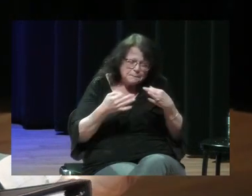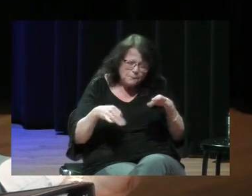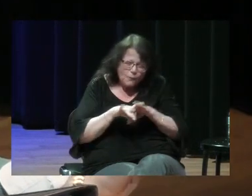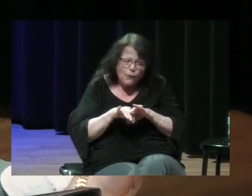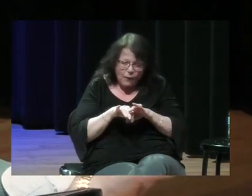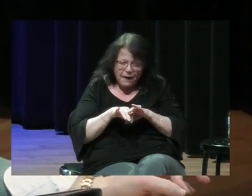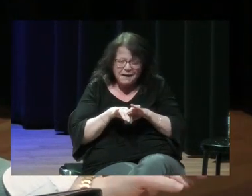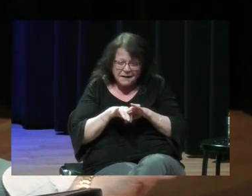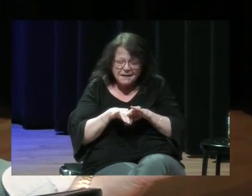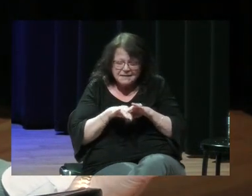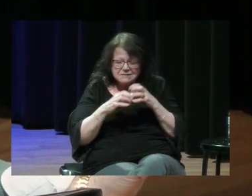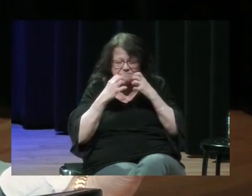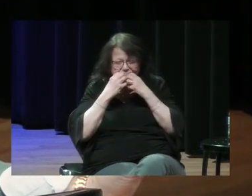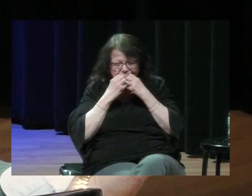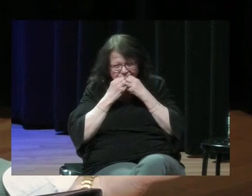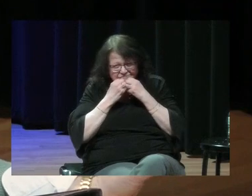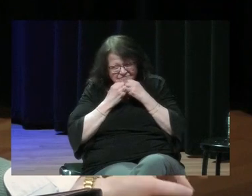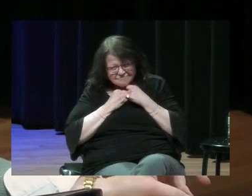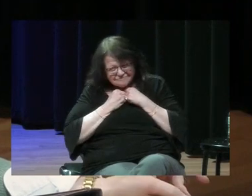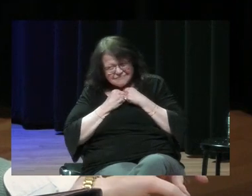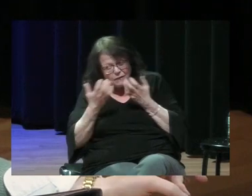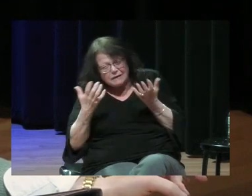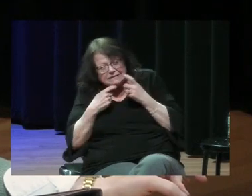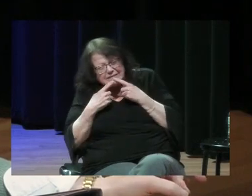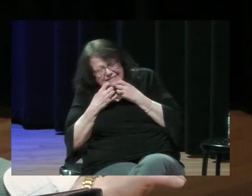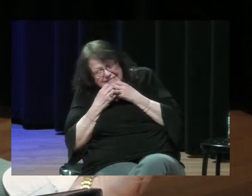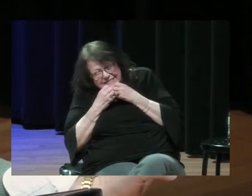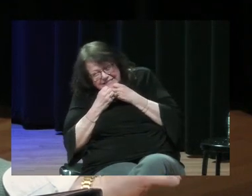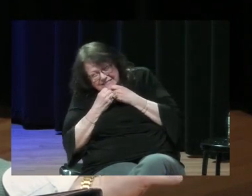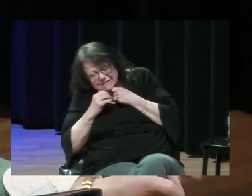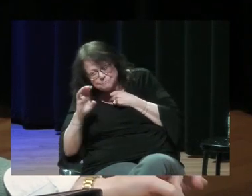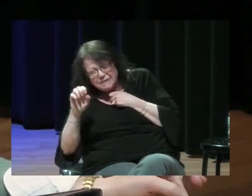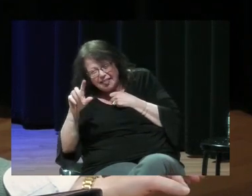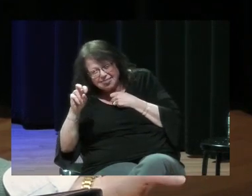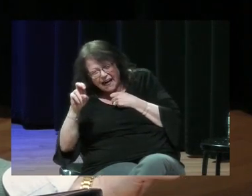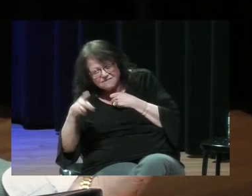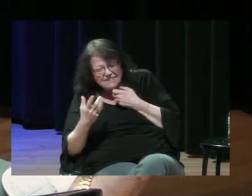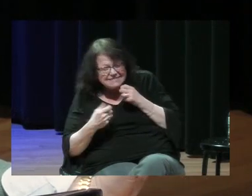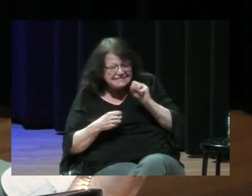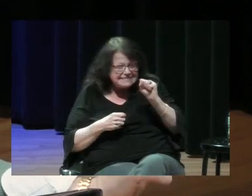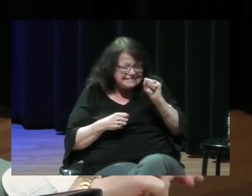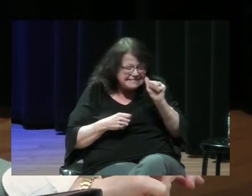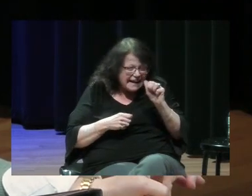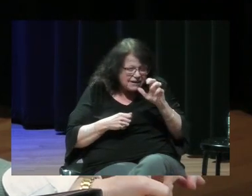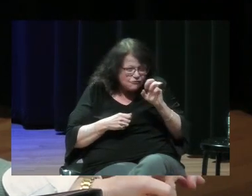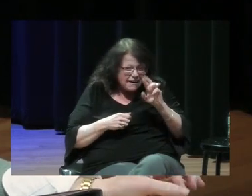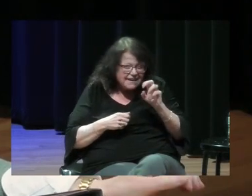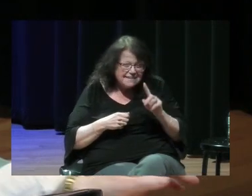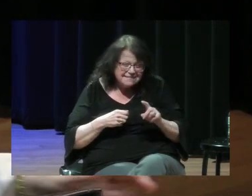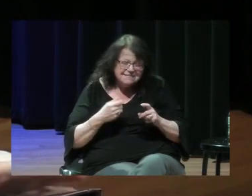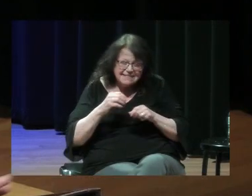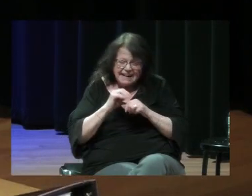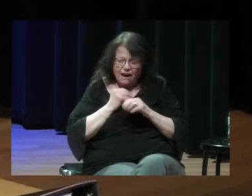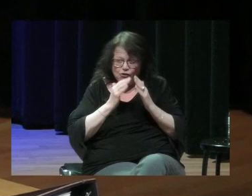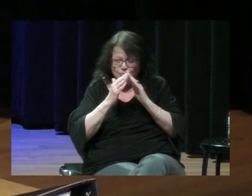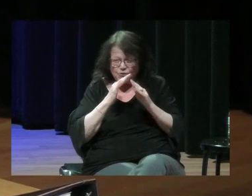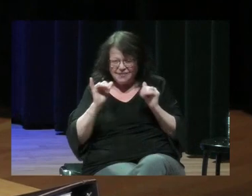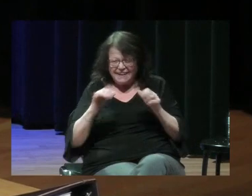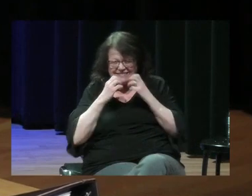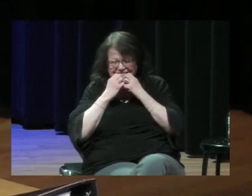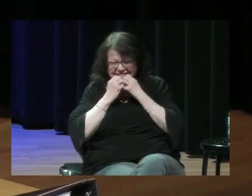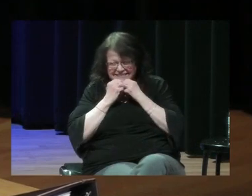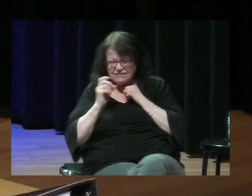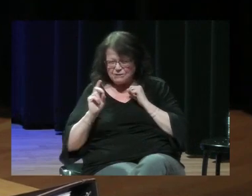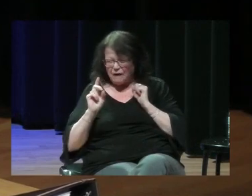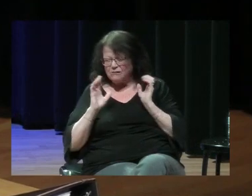important, beloved, dare I say, sacred places inside our communities and in our democracy. And that is why we